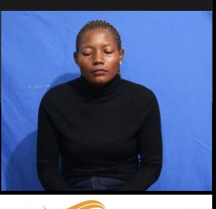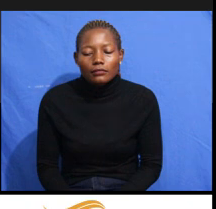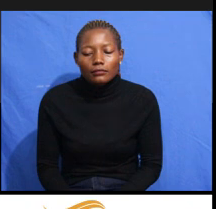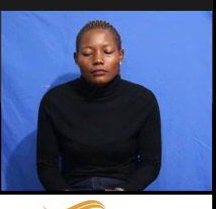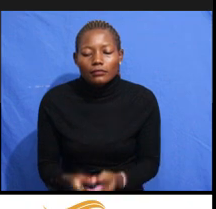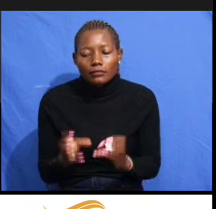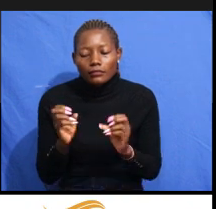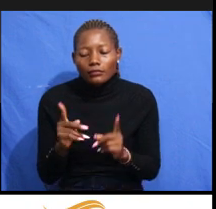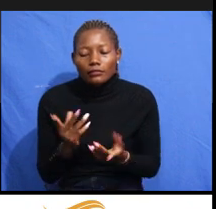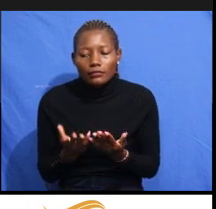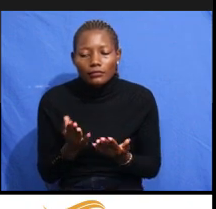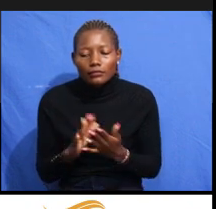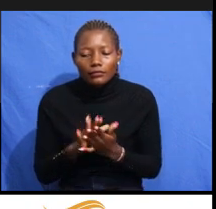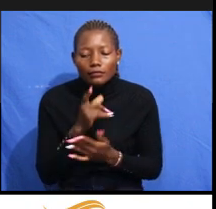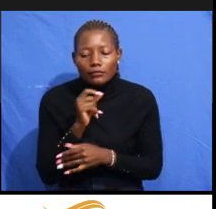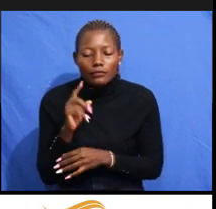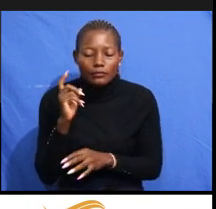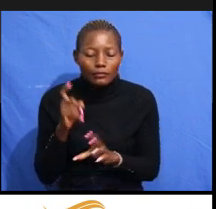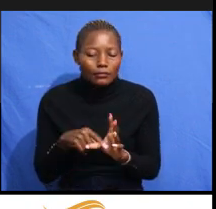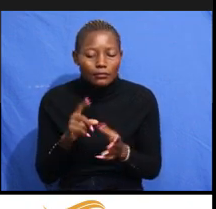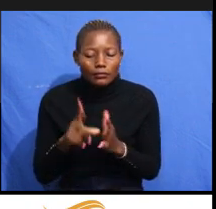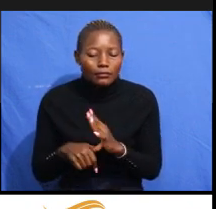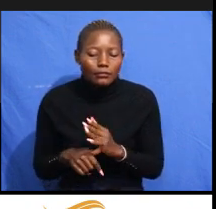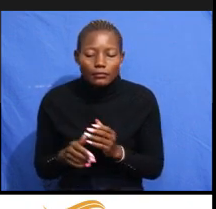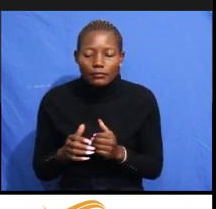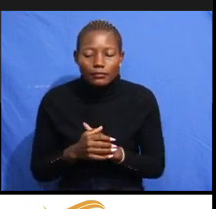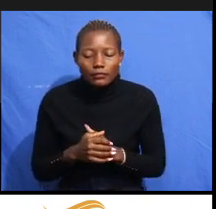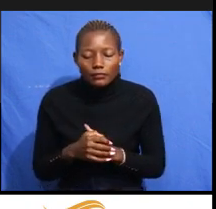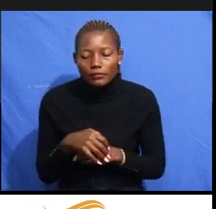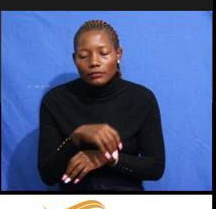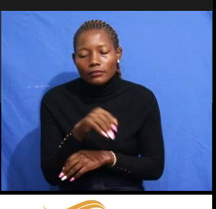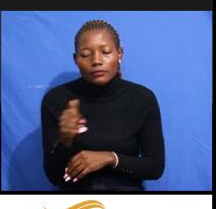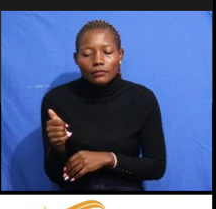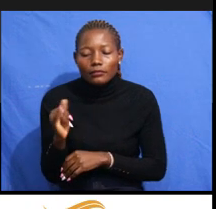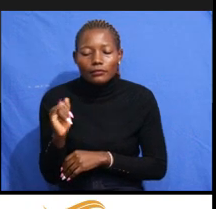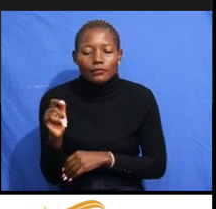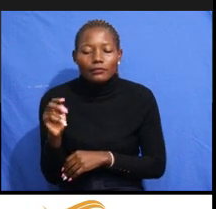Okay, maybe he will join. We can have Limbani Yatina.